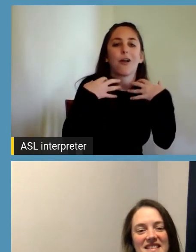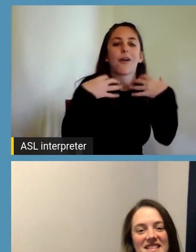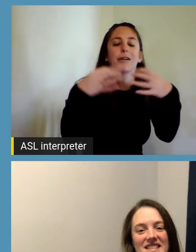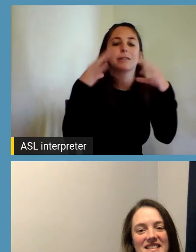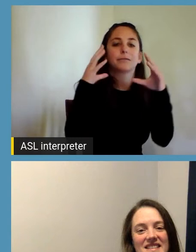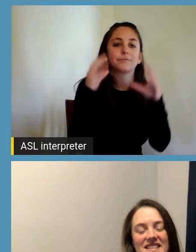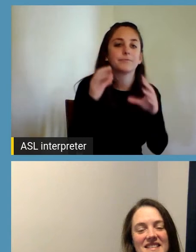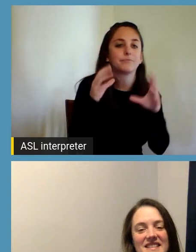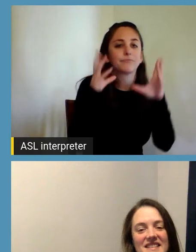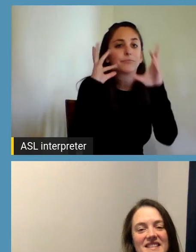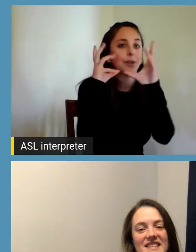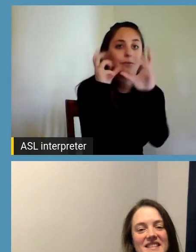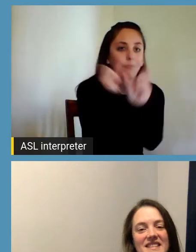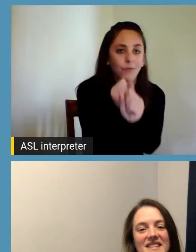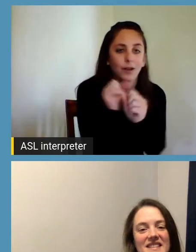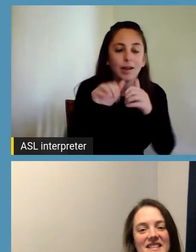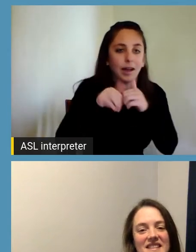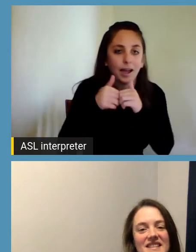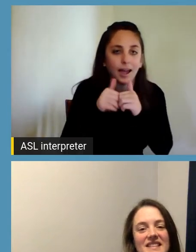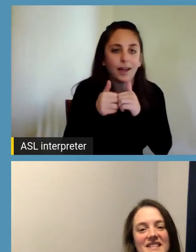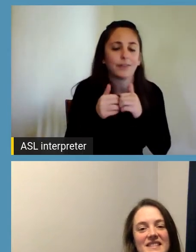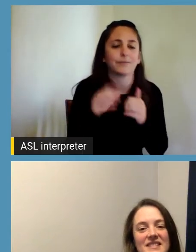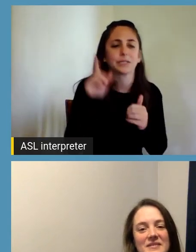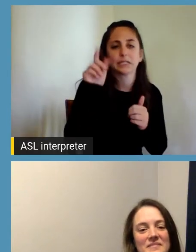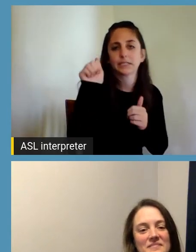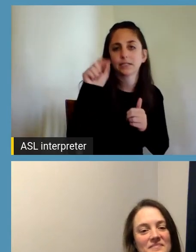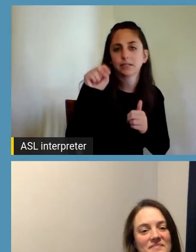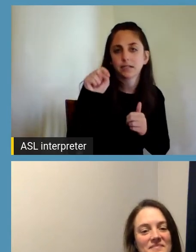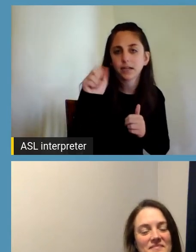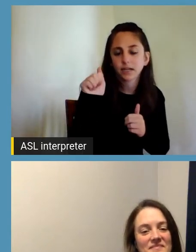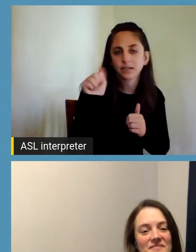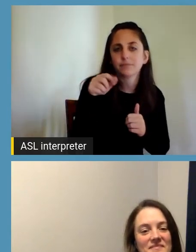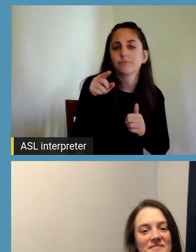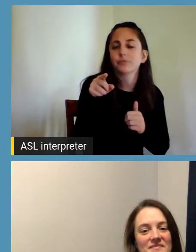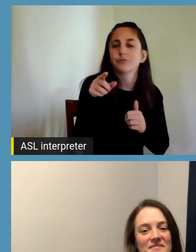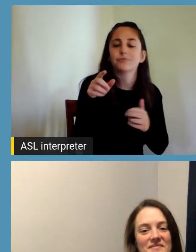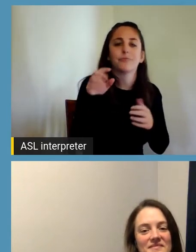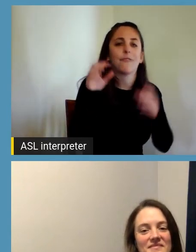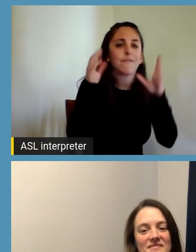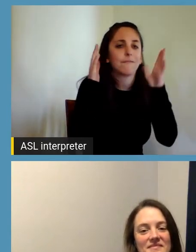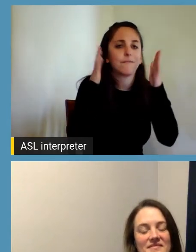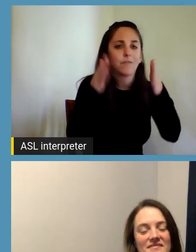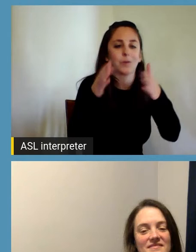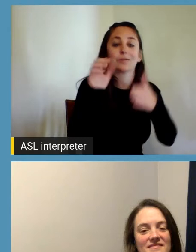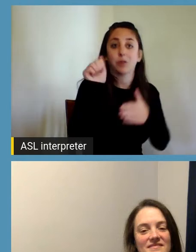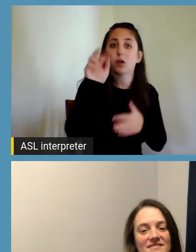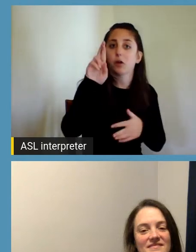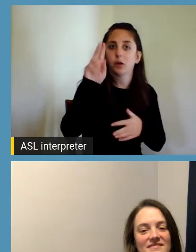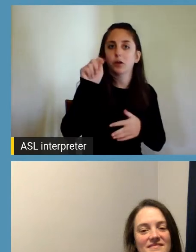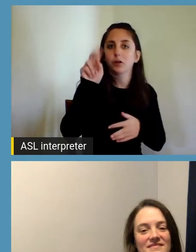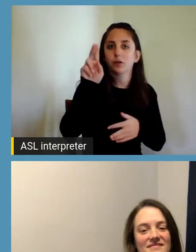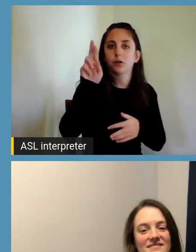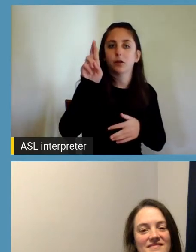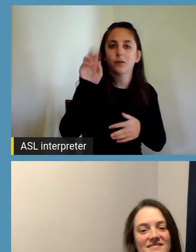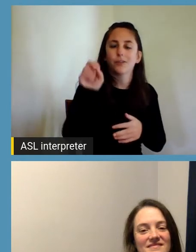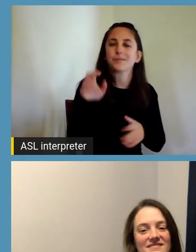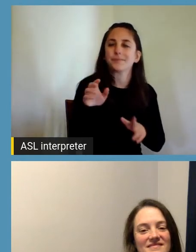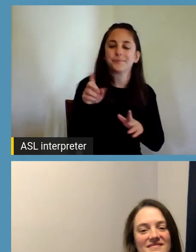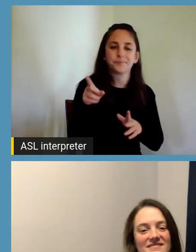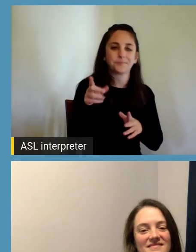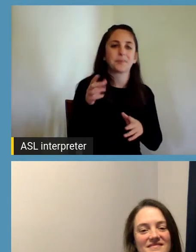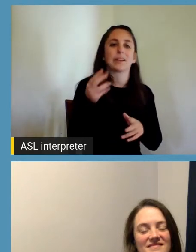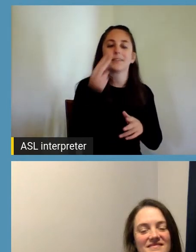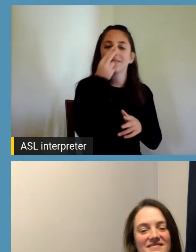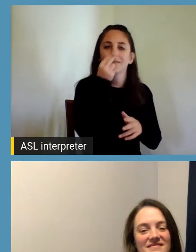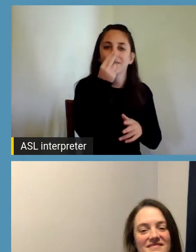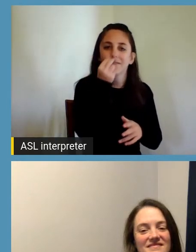organization and the data that you pay attention to? Well, it is. That's funny. When I was choosing